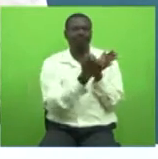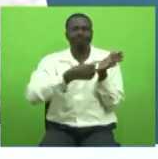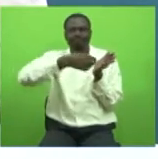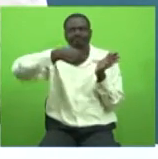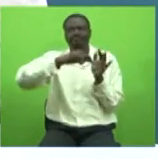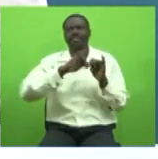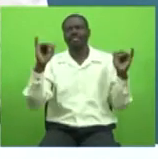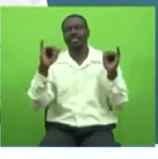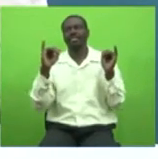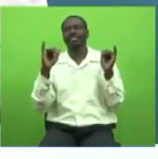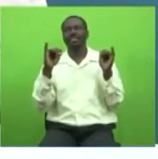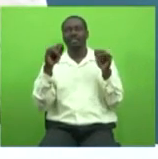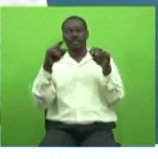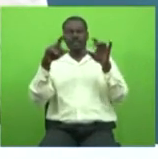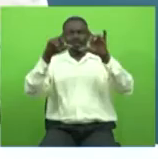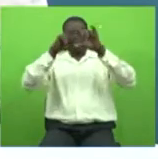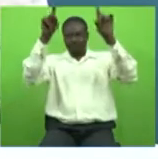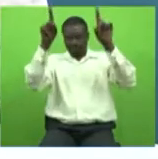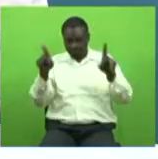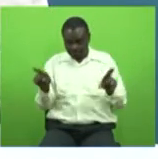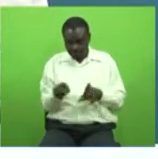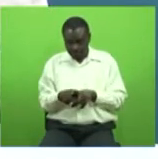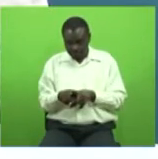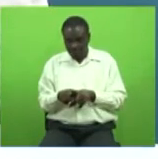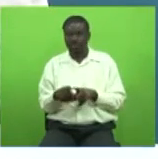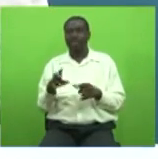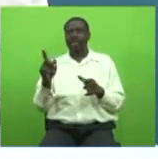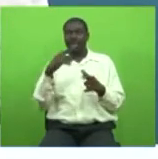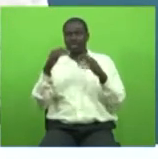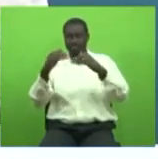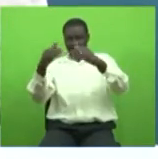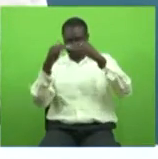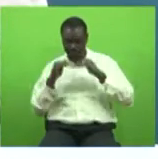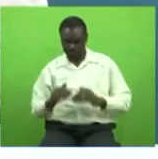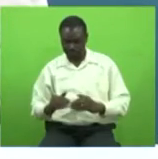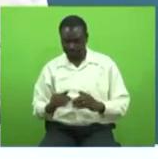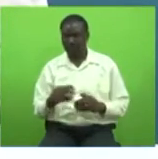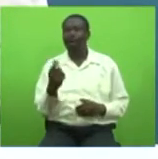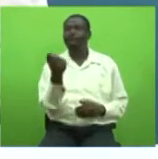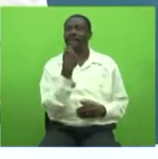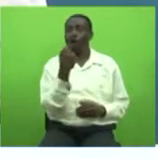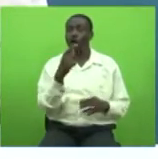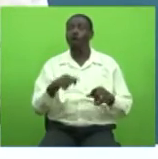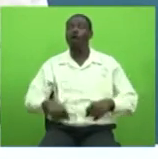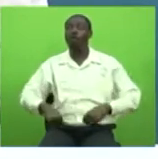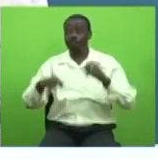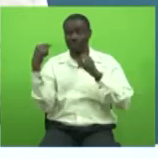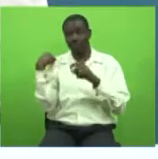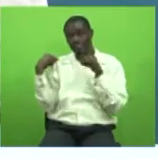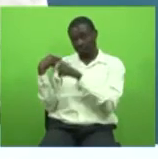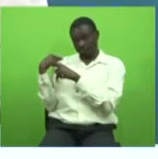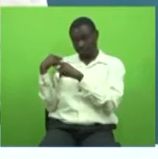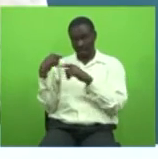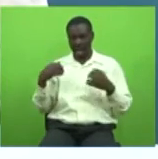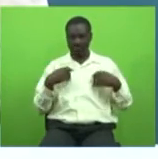once those ones have been filled, then the medical legal officer in the hospital has his part to do.